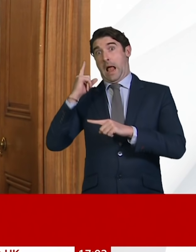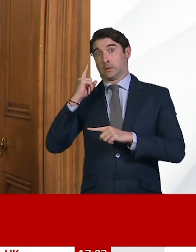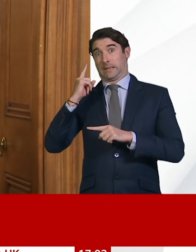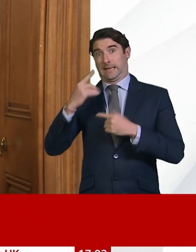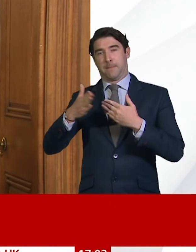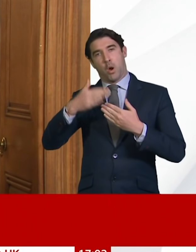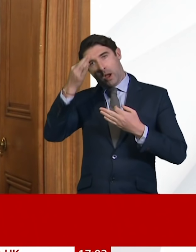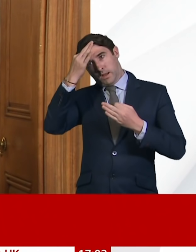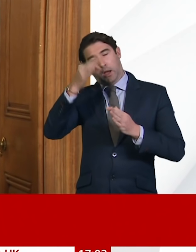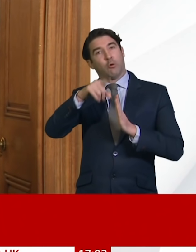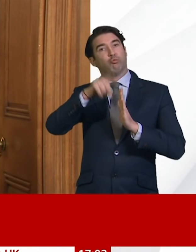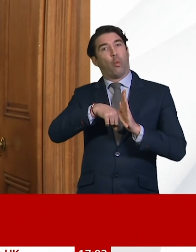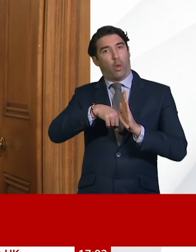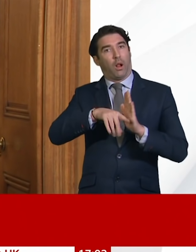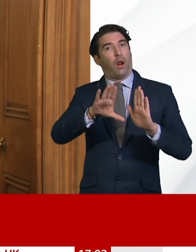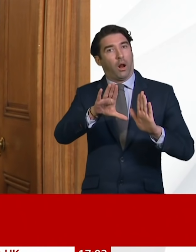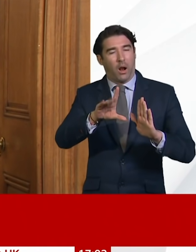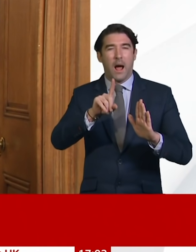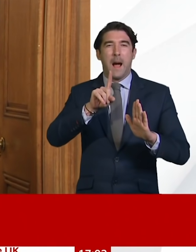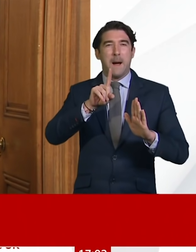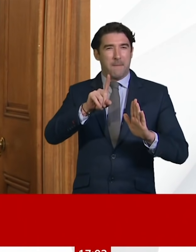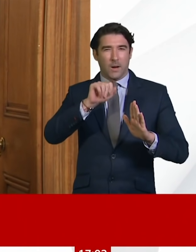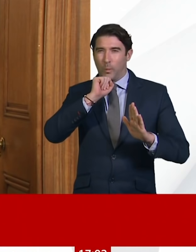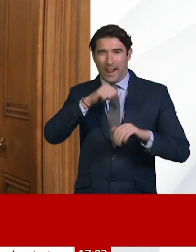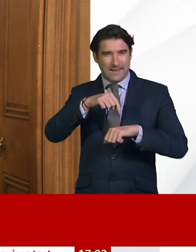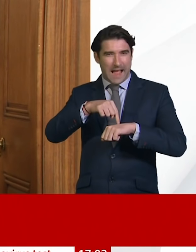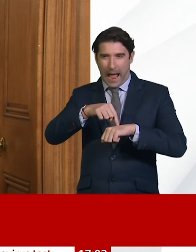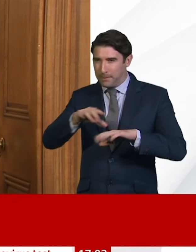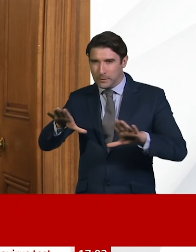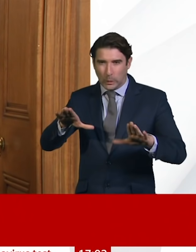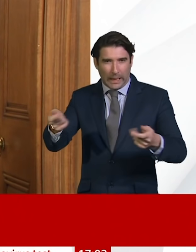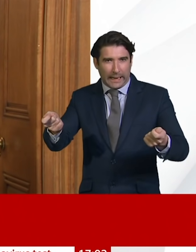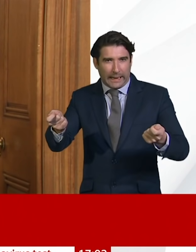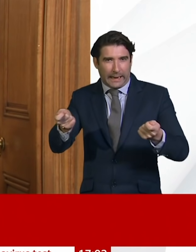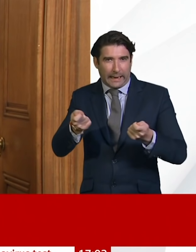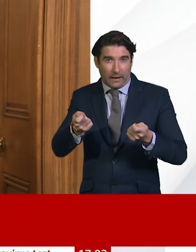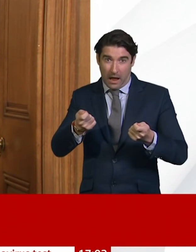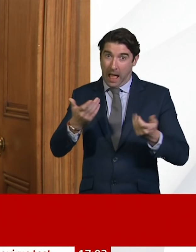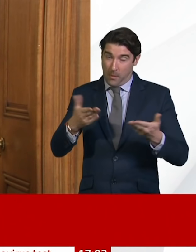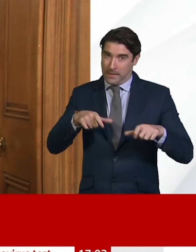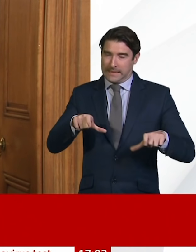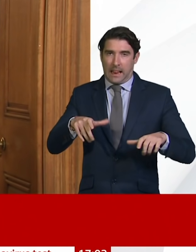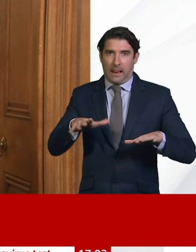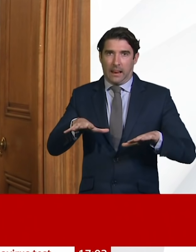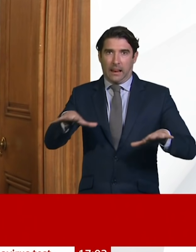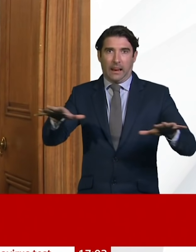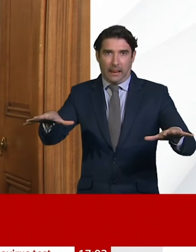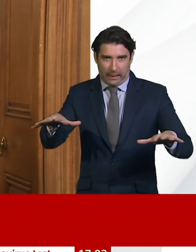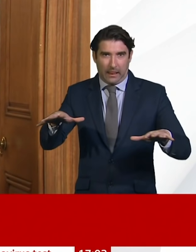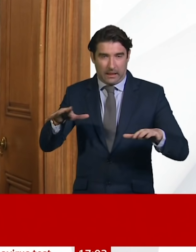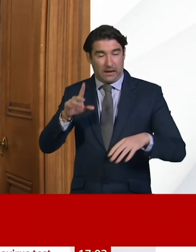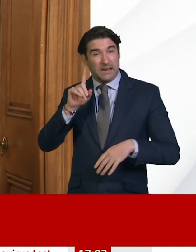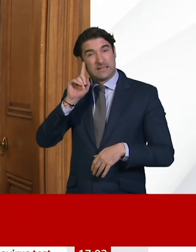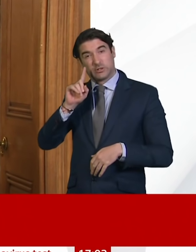a further 7,108. We've also had a tragic increase in the number of daily deaths, with 71